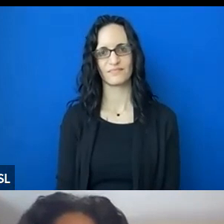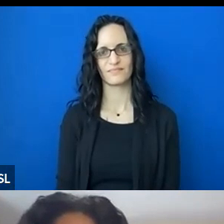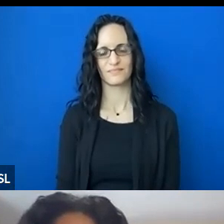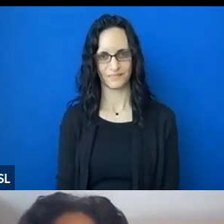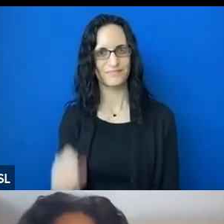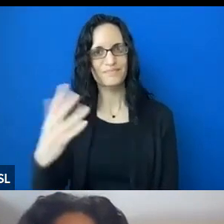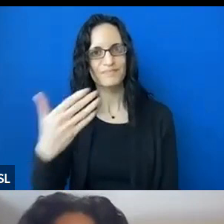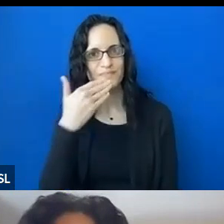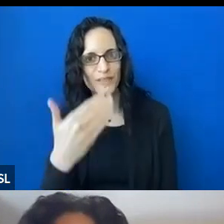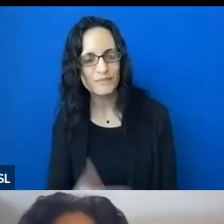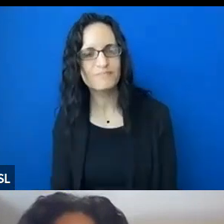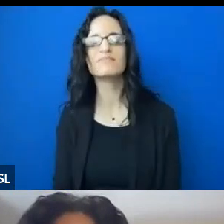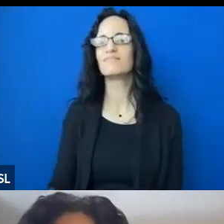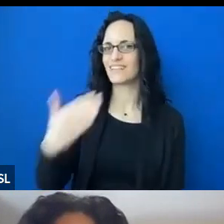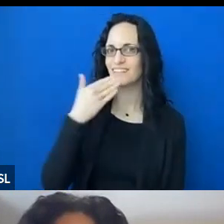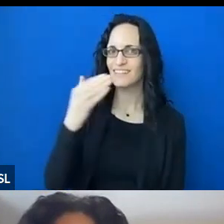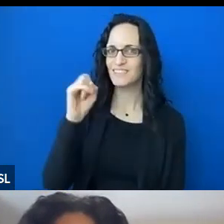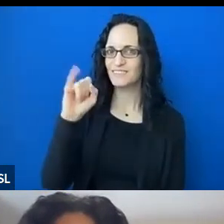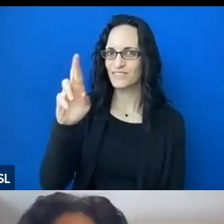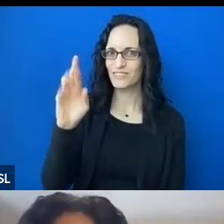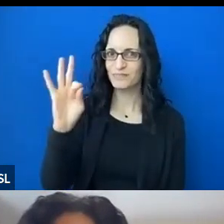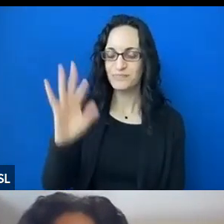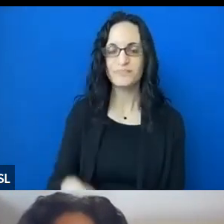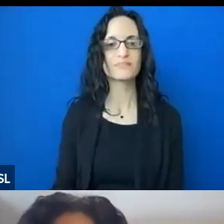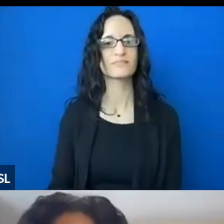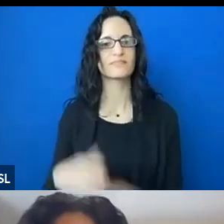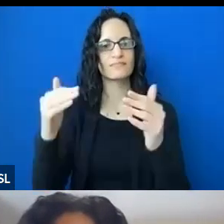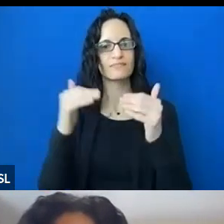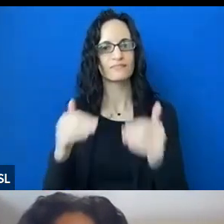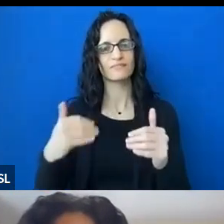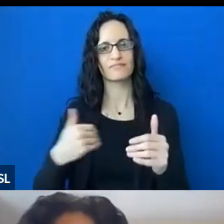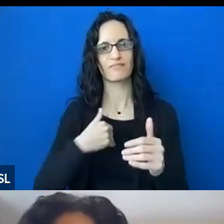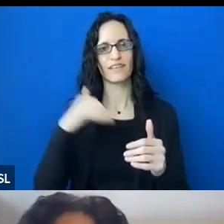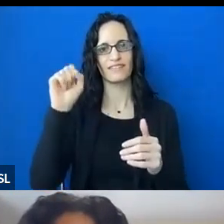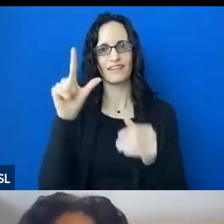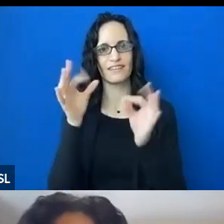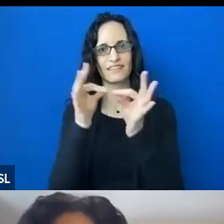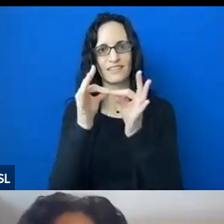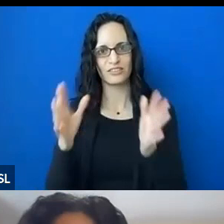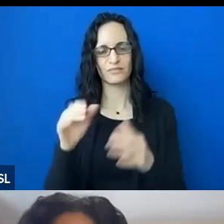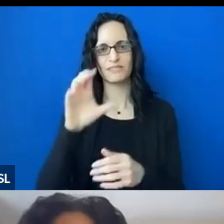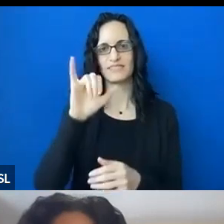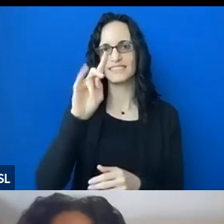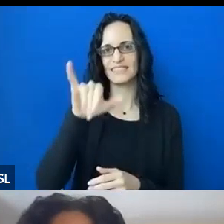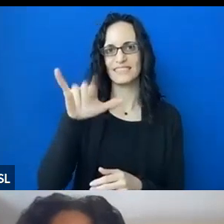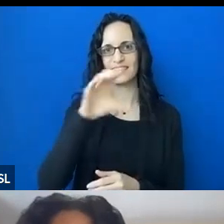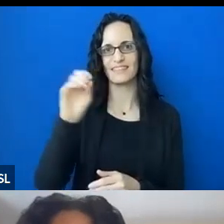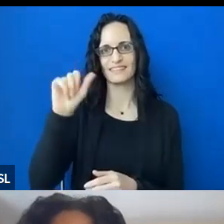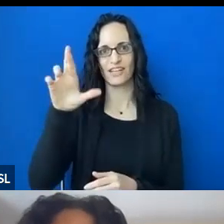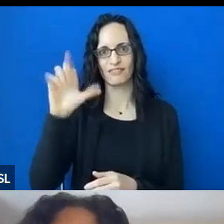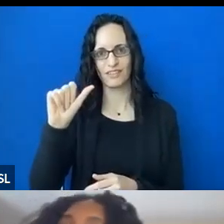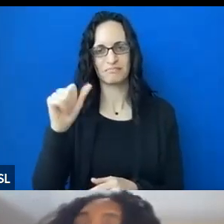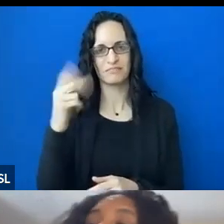Thank you, sir. Thank you, sir. We also have American Sign Language interpreters Cynthia Ramos and Kara